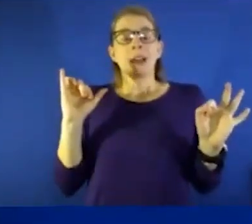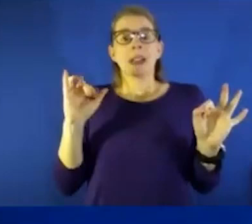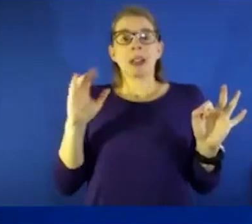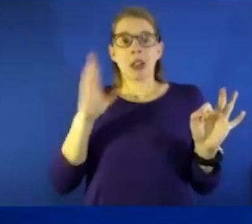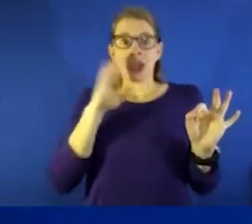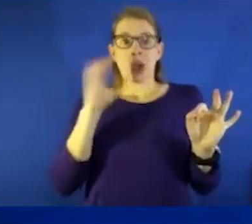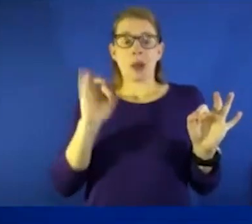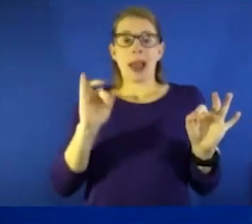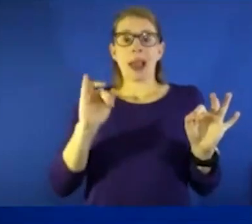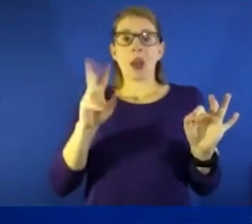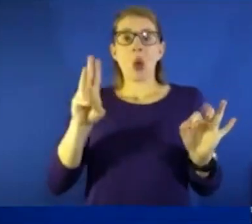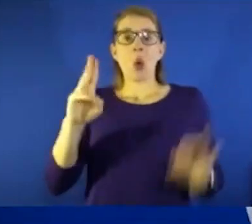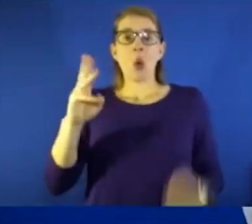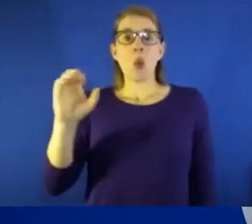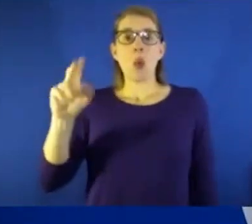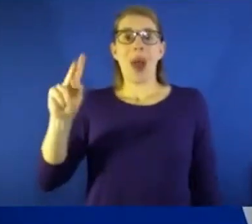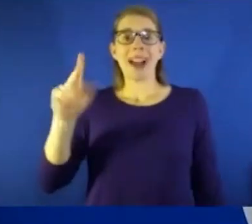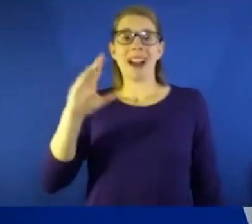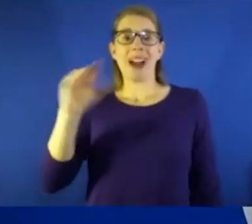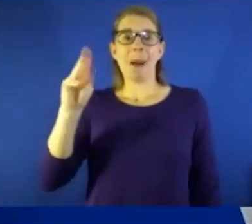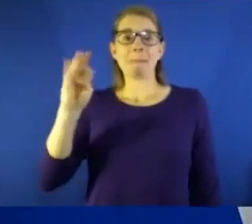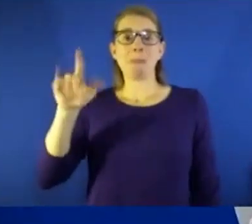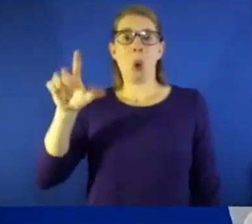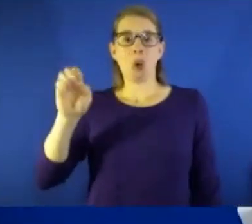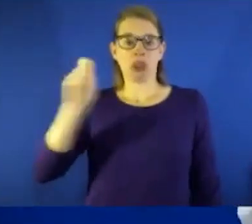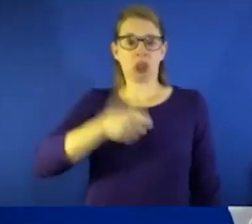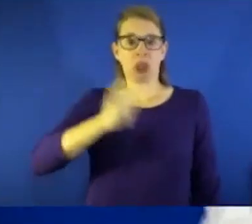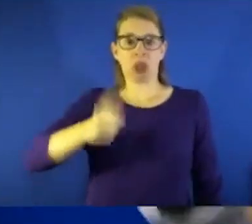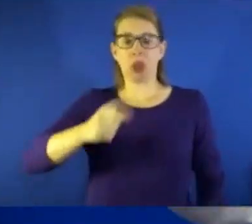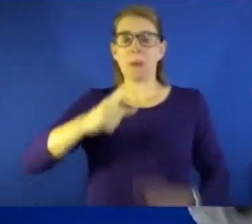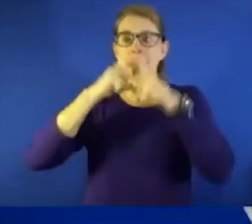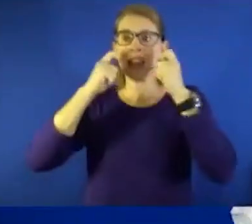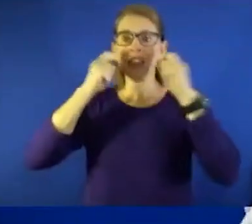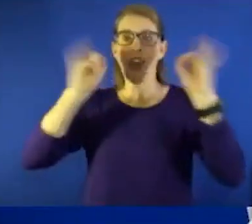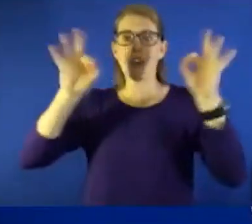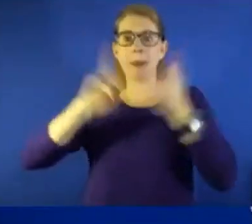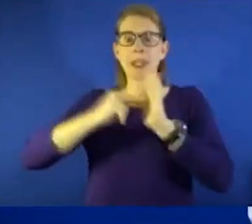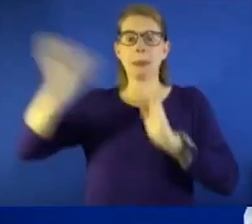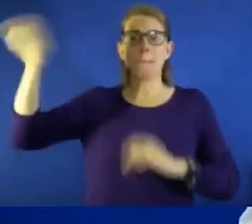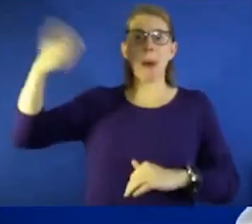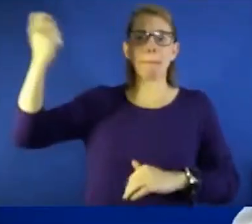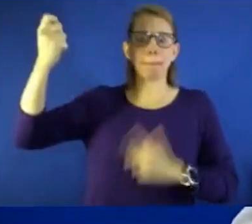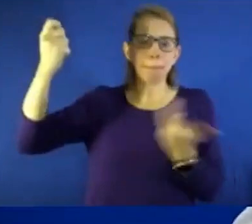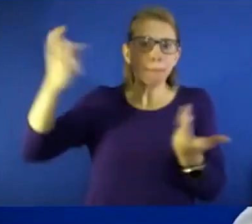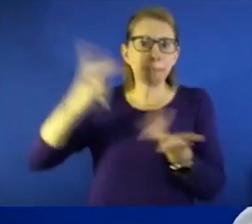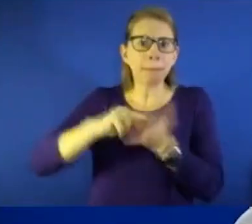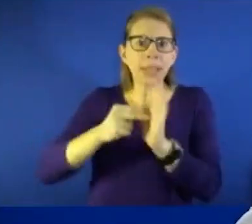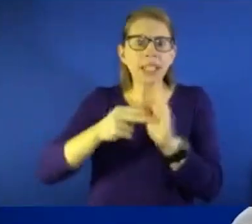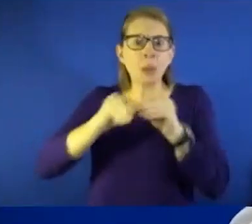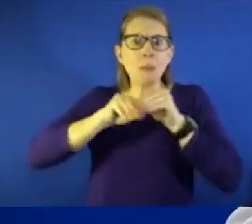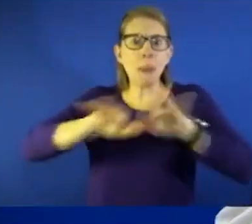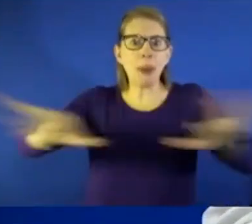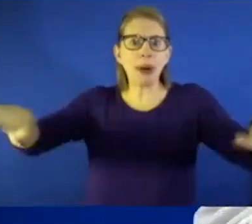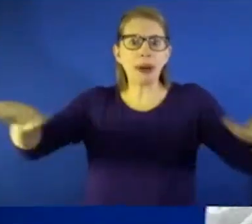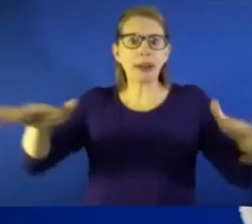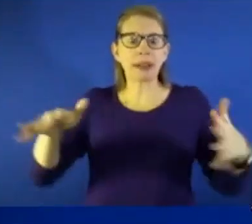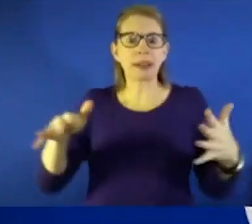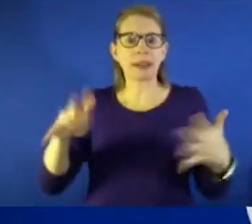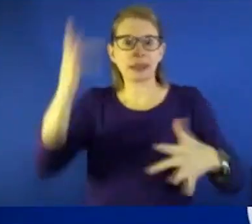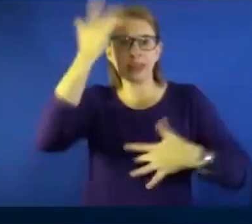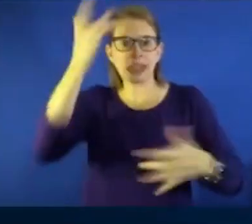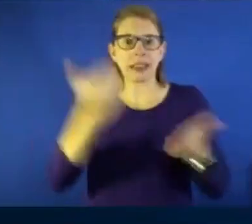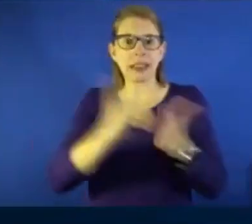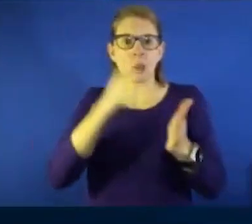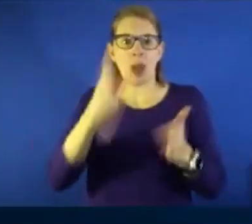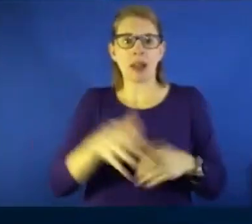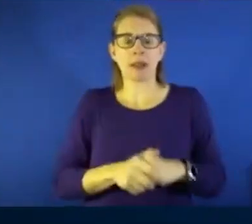whack-a-mole. You whack-a-mole. And every time we take the masks off, we go inside, boom, here comes another surge, whack-a-mole. And I think we're going to play some more whack-a-mole this winter. That's my fear.